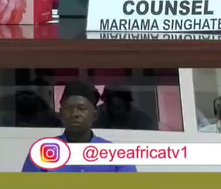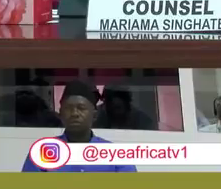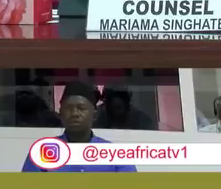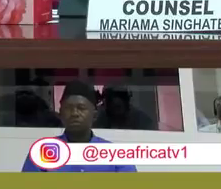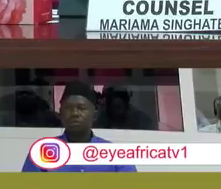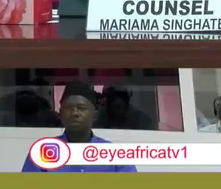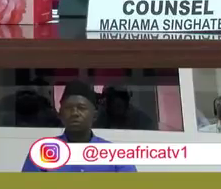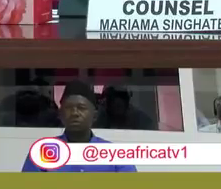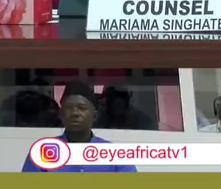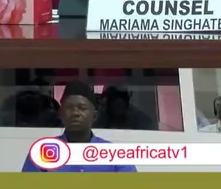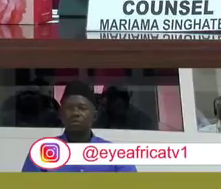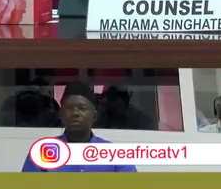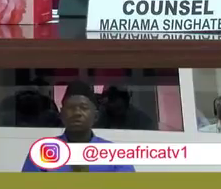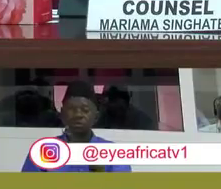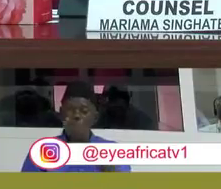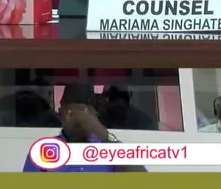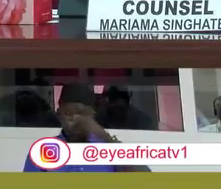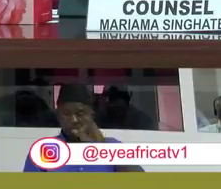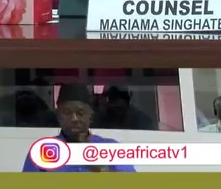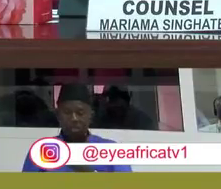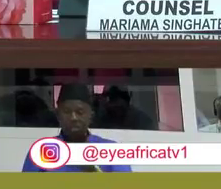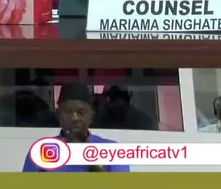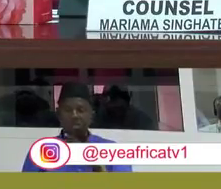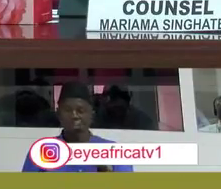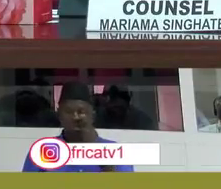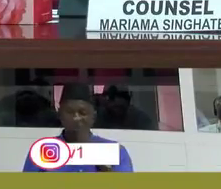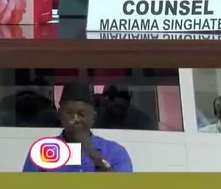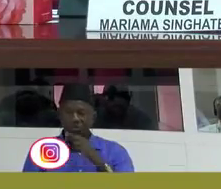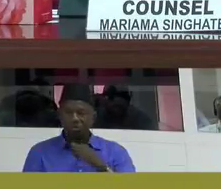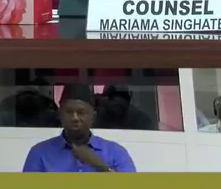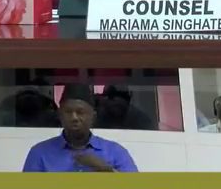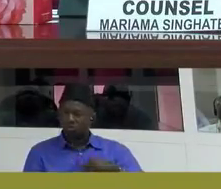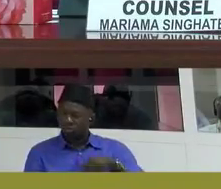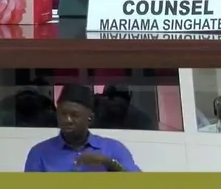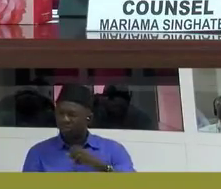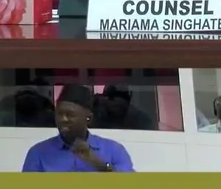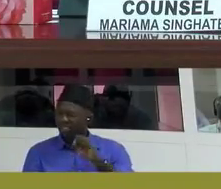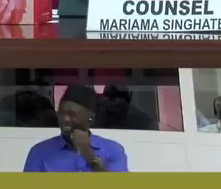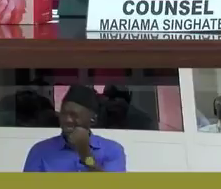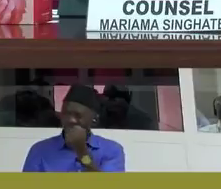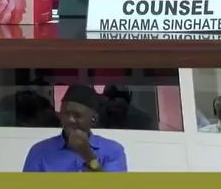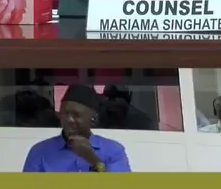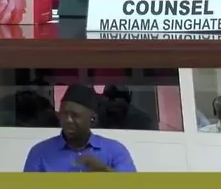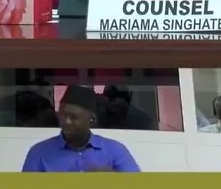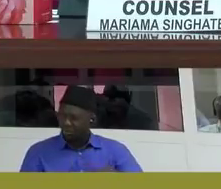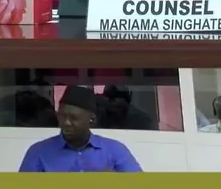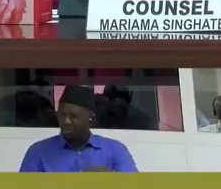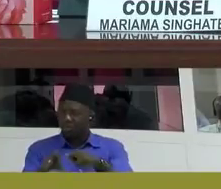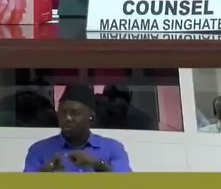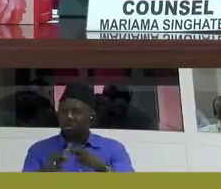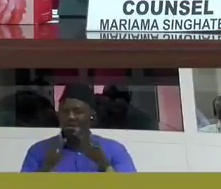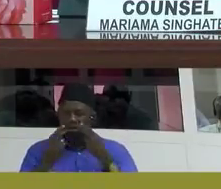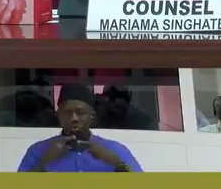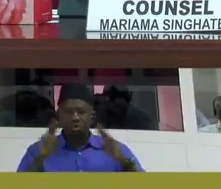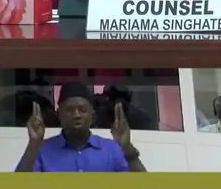That he tried to walk a very tight rope in this pronouncement, as captured in page 25